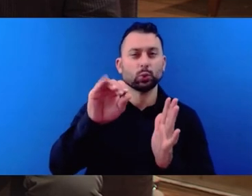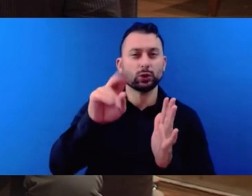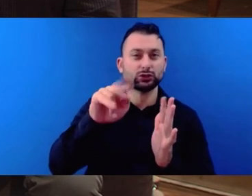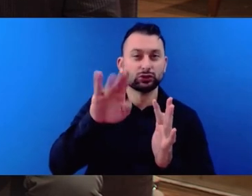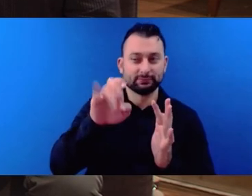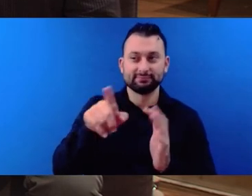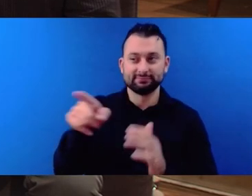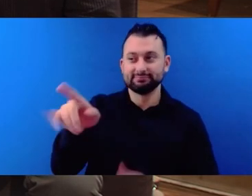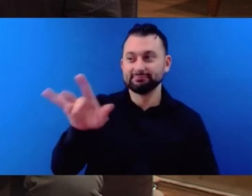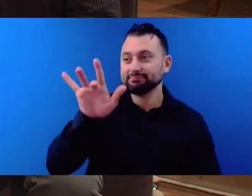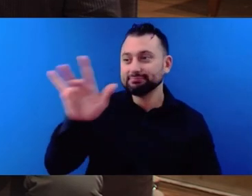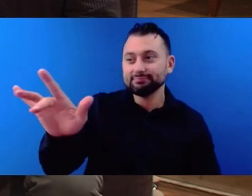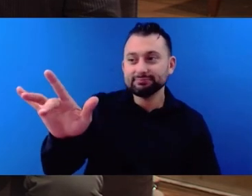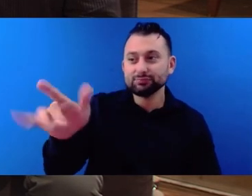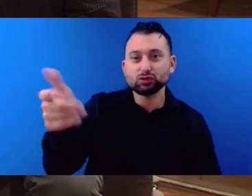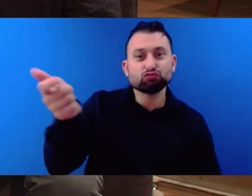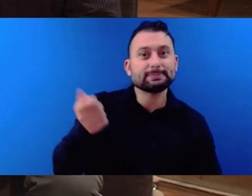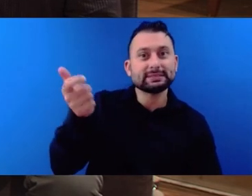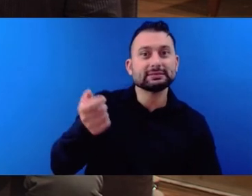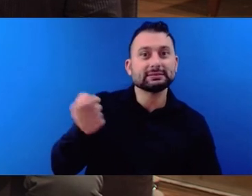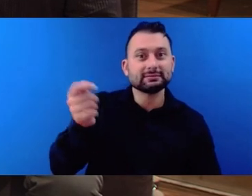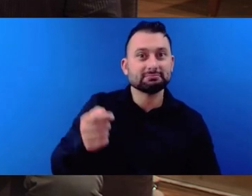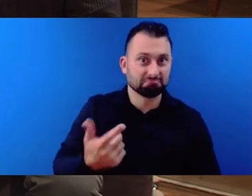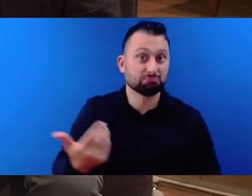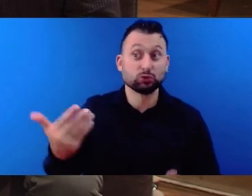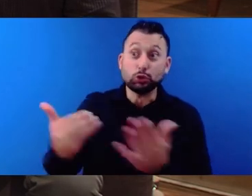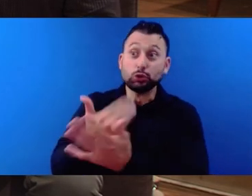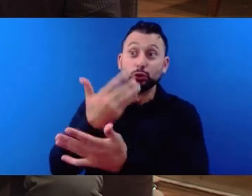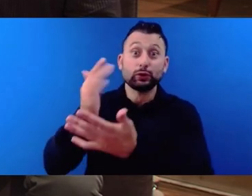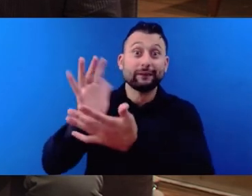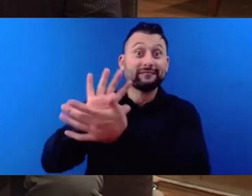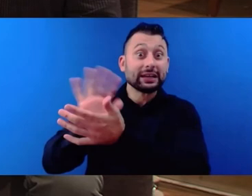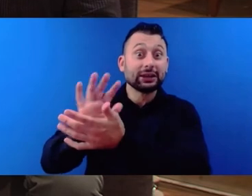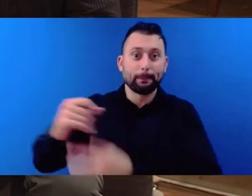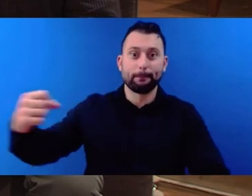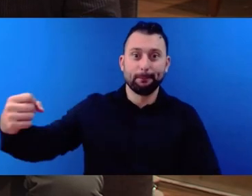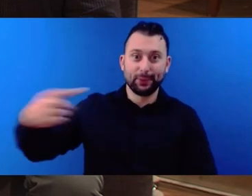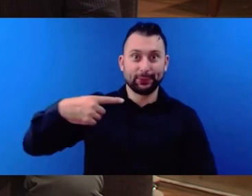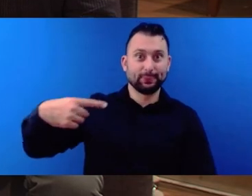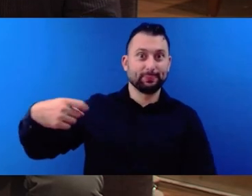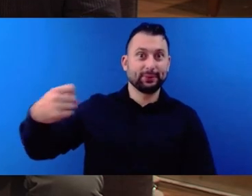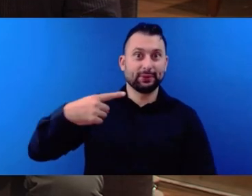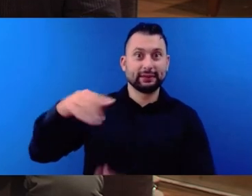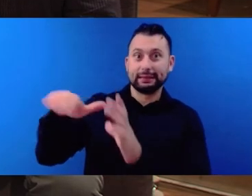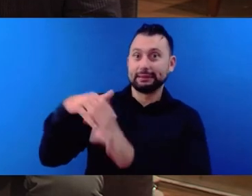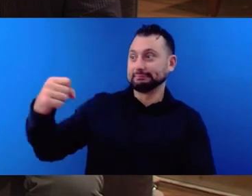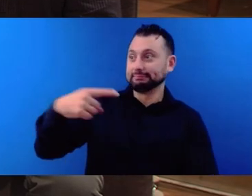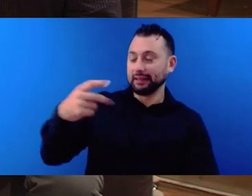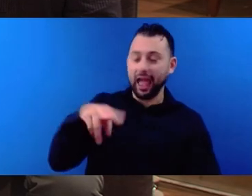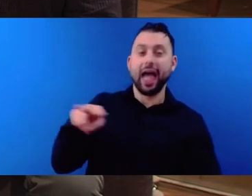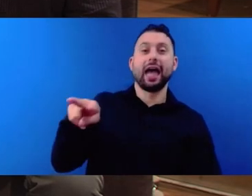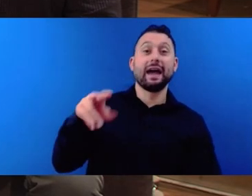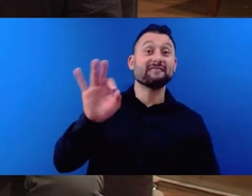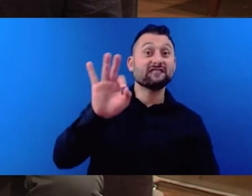YouTube in order to see all of our shows, past and future.